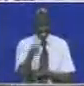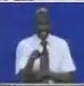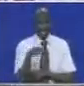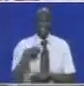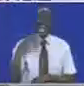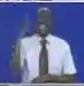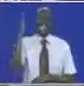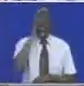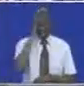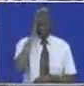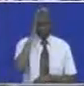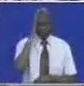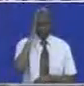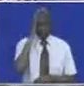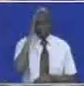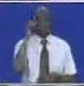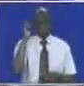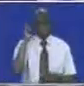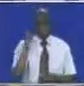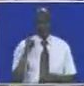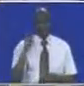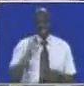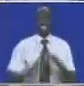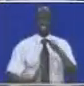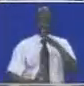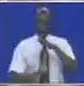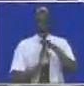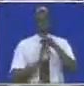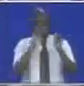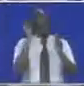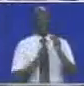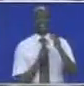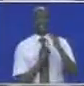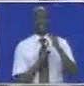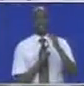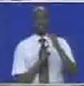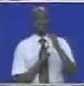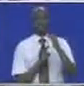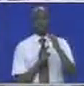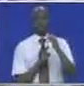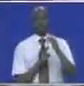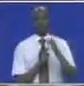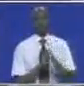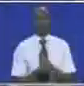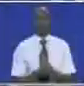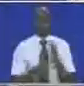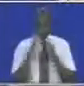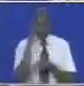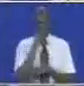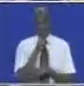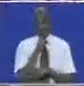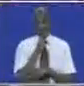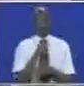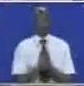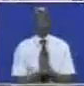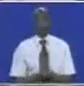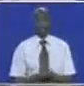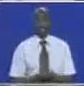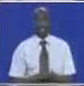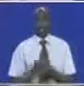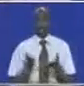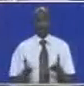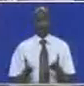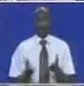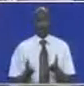knew I had to go to the top place in formal learning. And